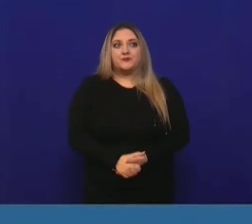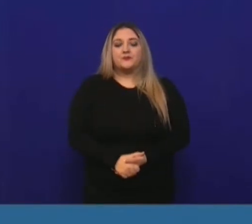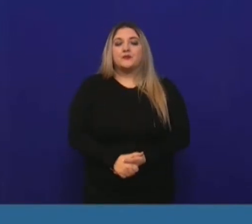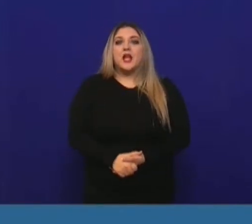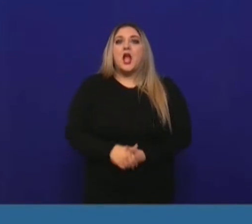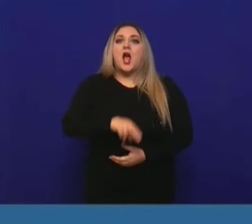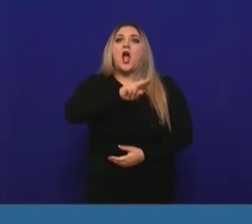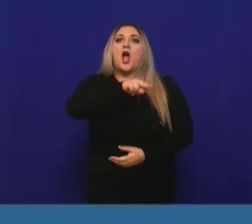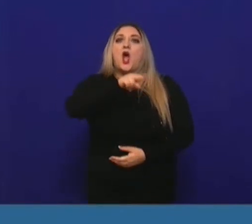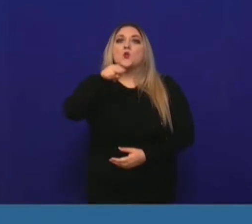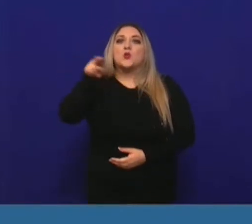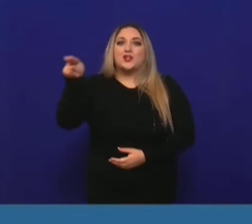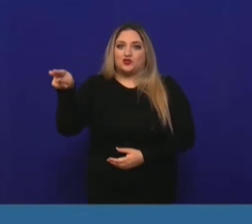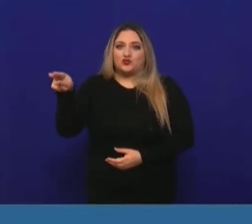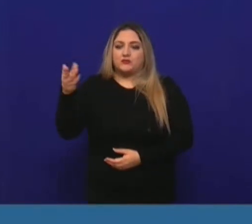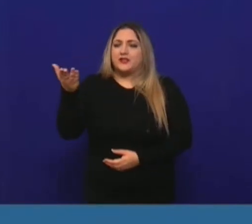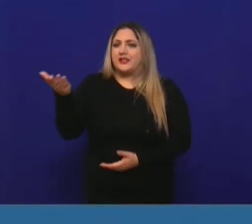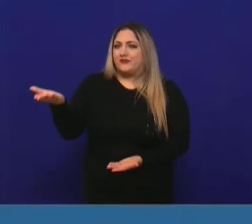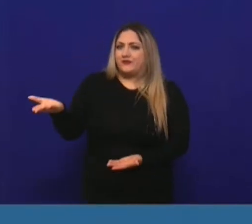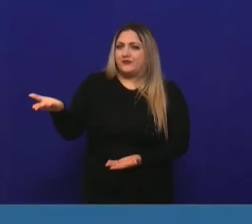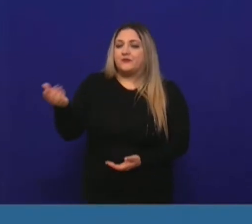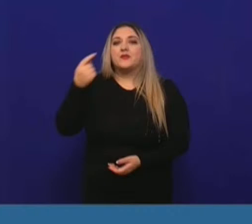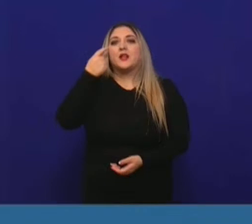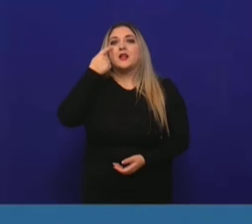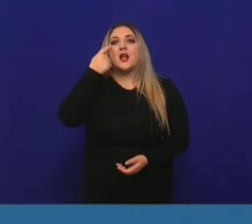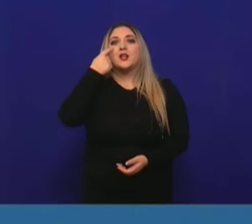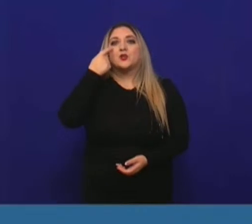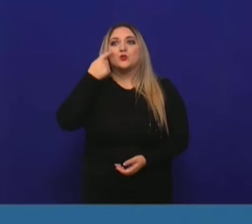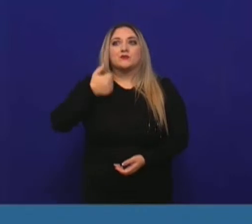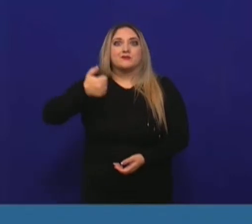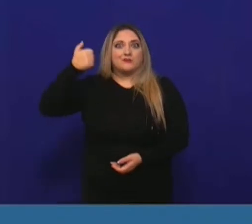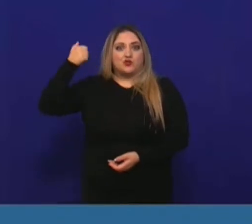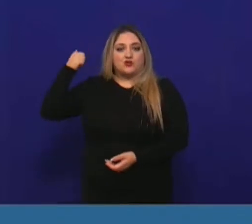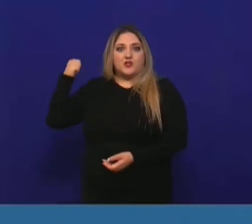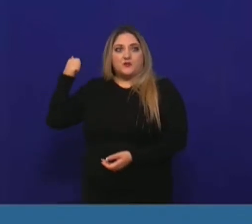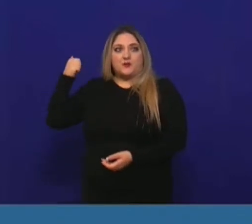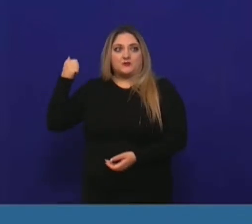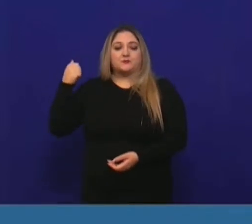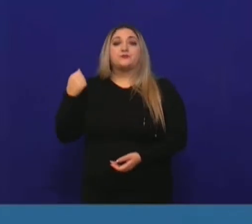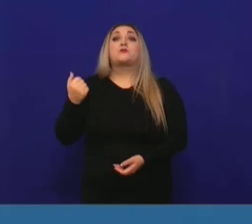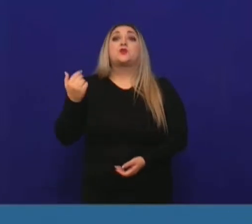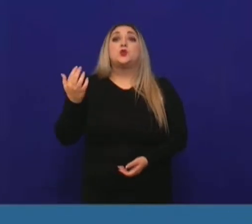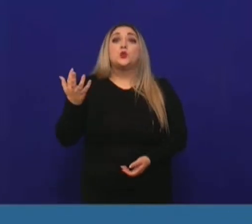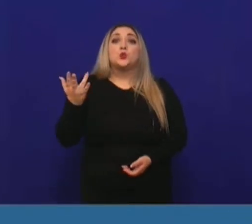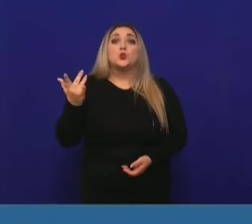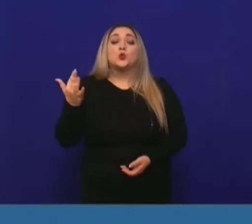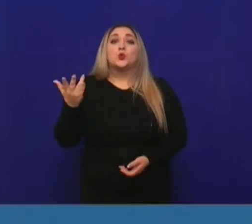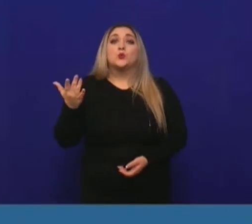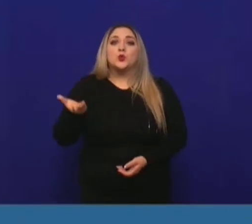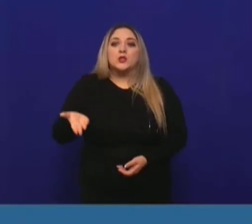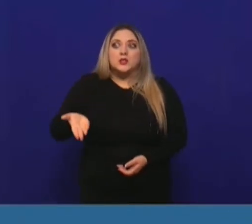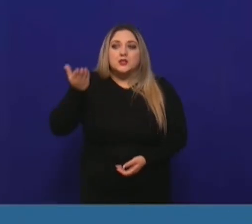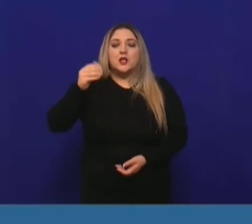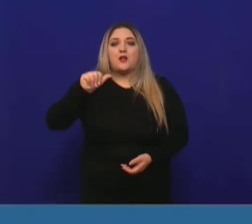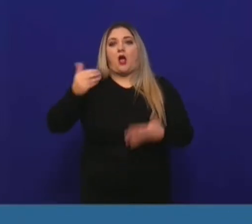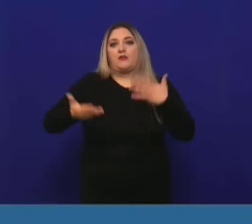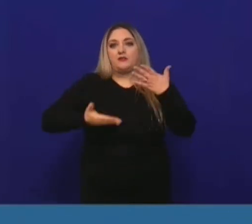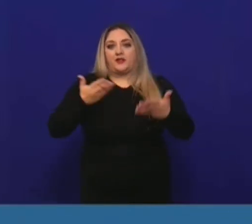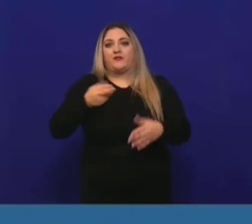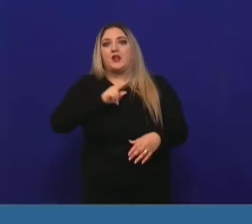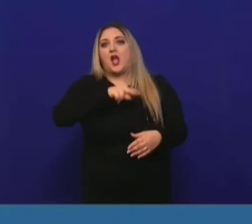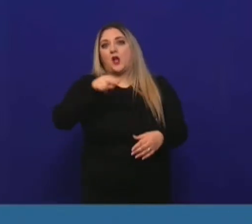Sitwazzjoni f'Għawdex, bħalma rajtu l-ġimgħa ta' qabel kellna numru iktar ta' każijiet attivi f'Għawdex, però